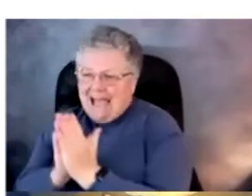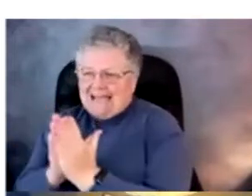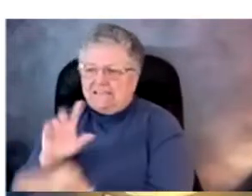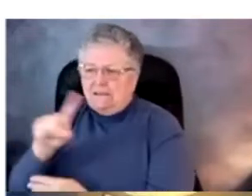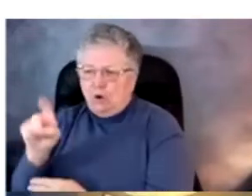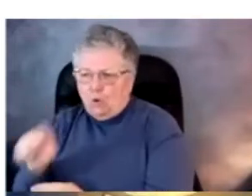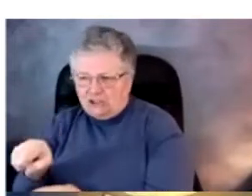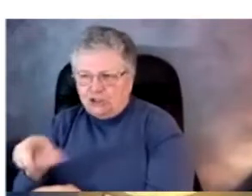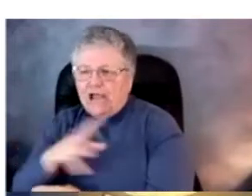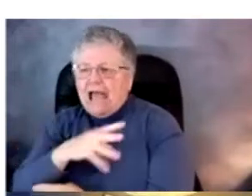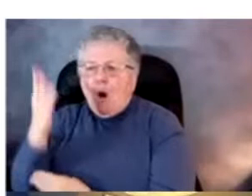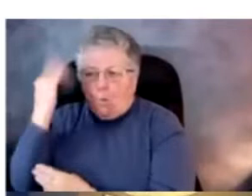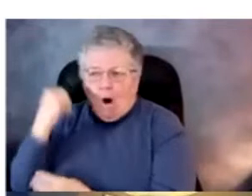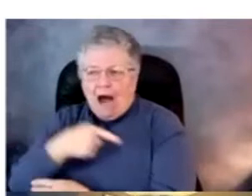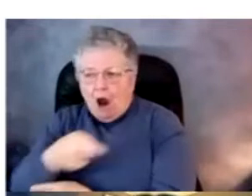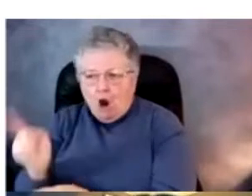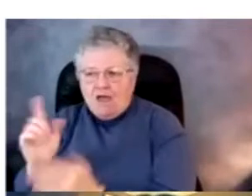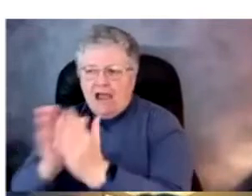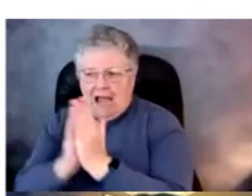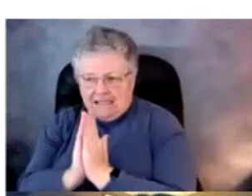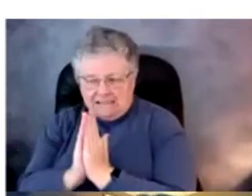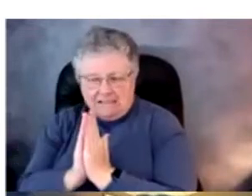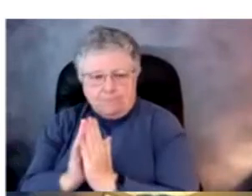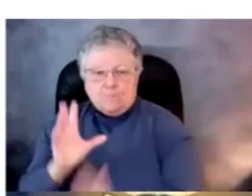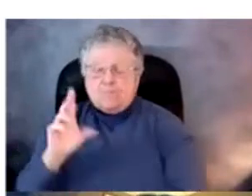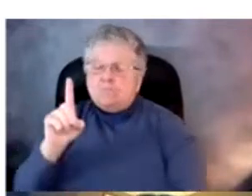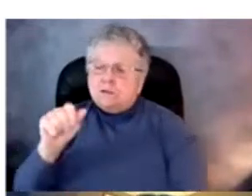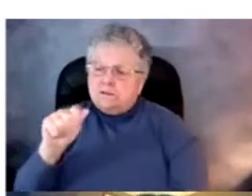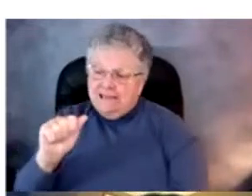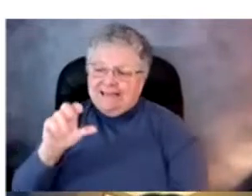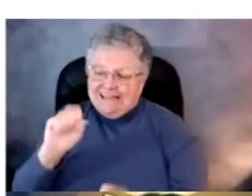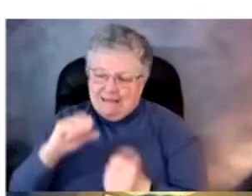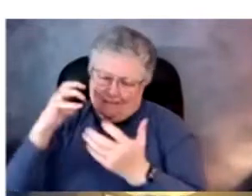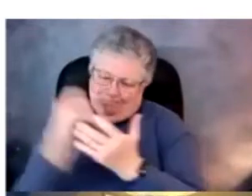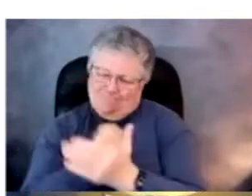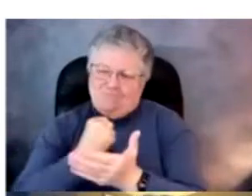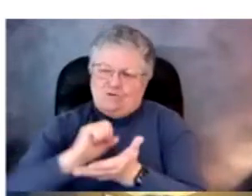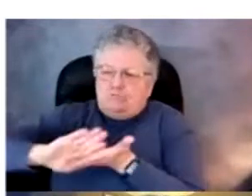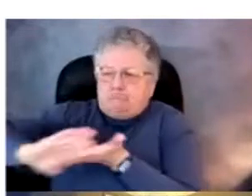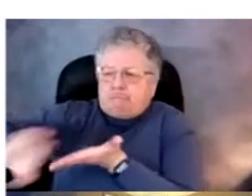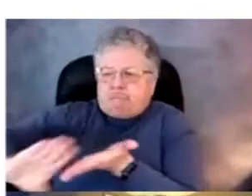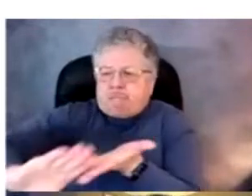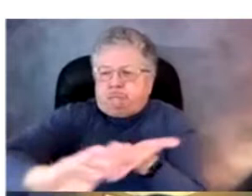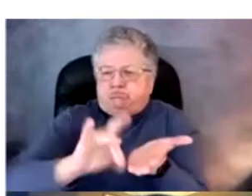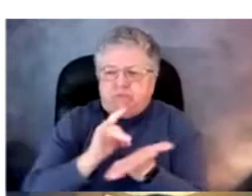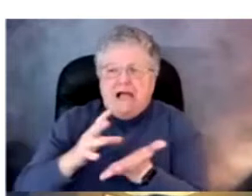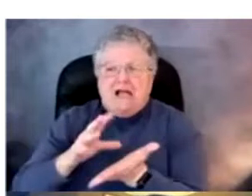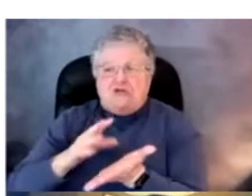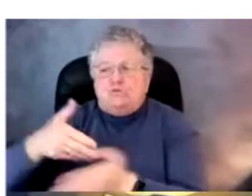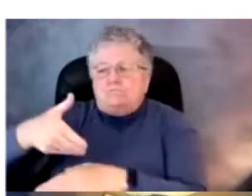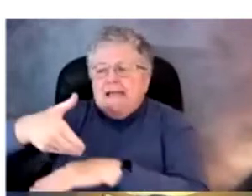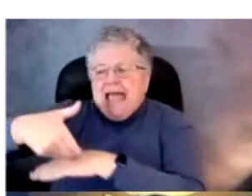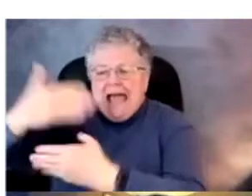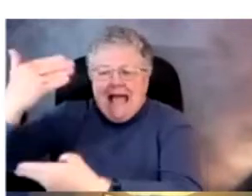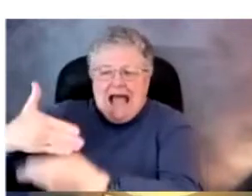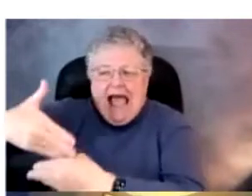Data systems can also be used to marginalize, exclude, as much as they can be used to include and understand. And I